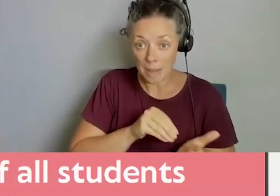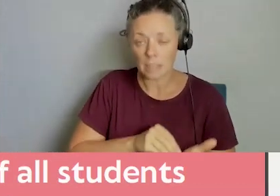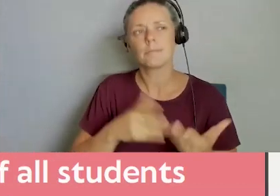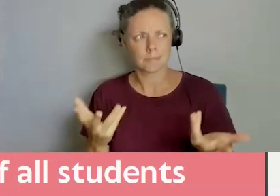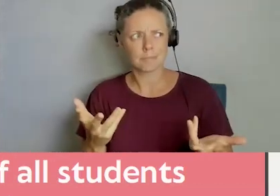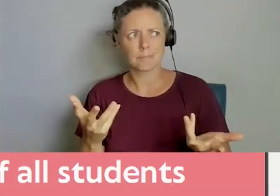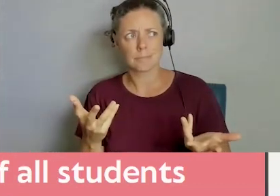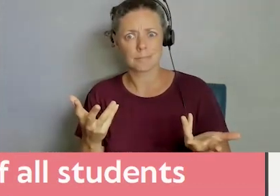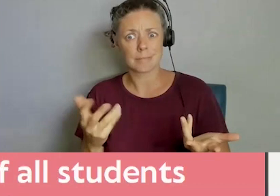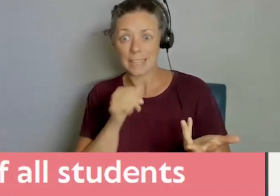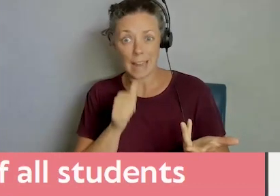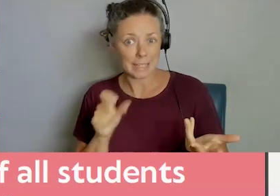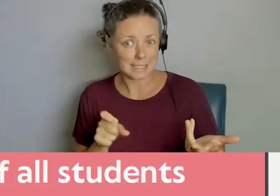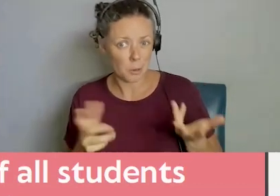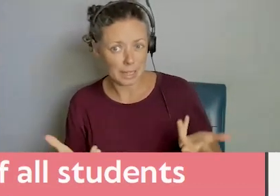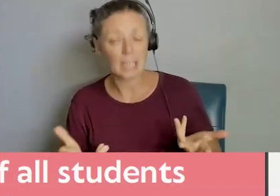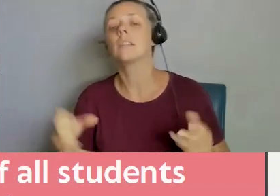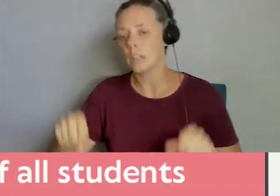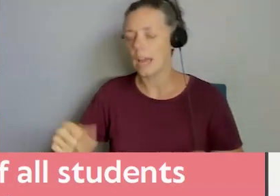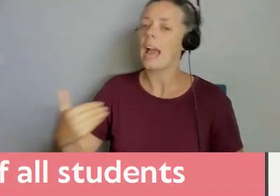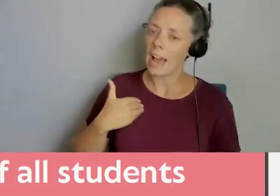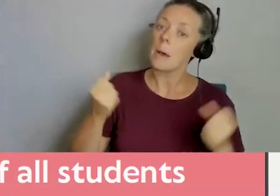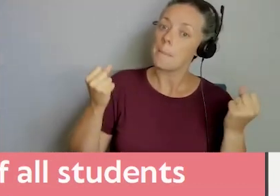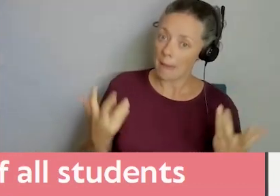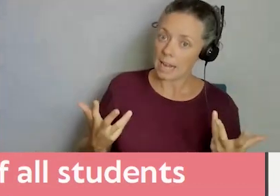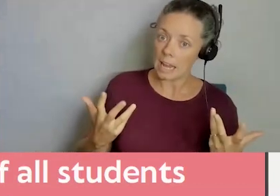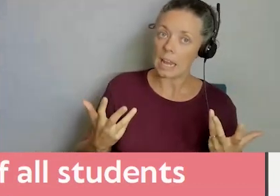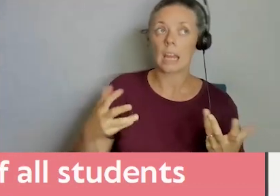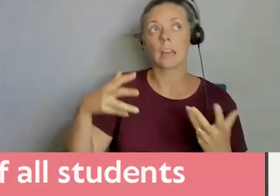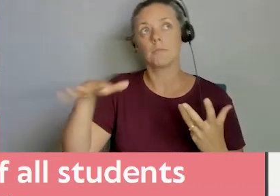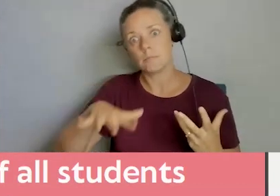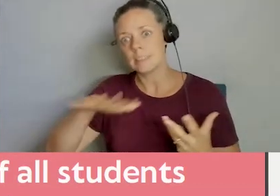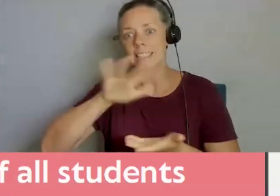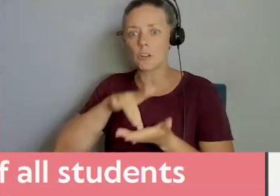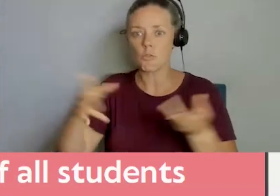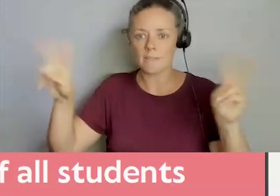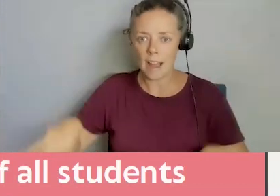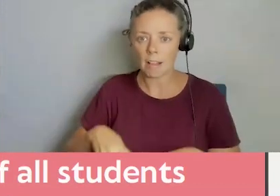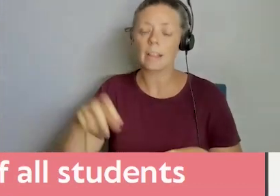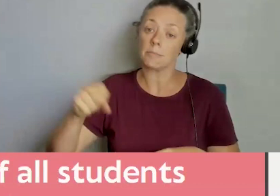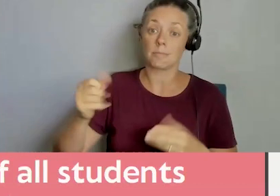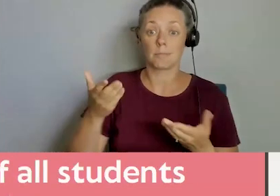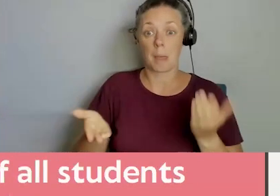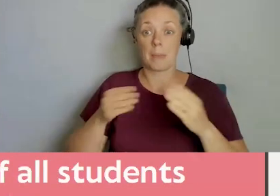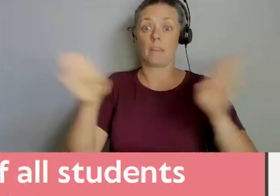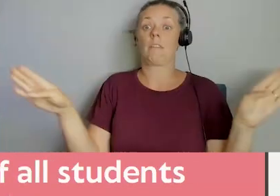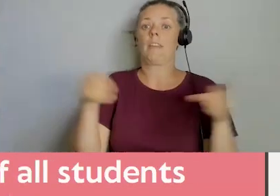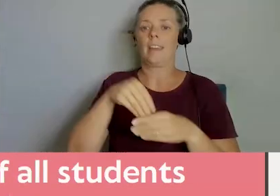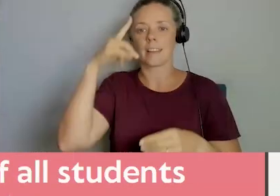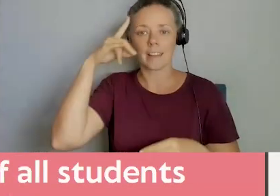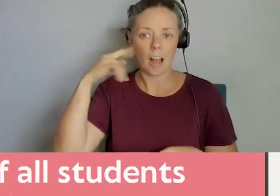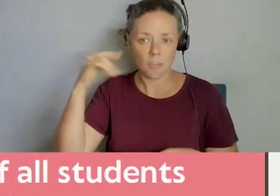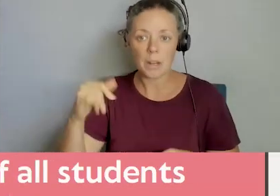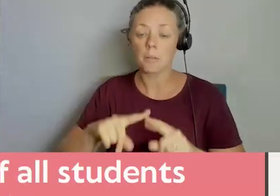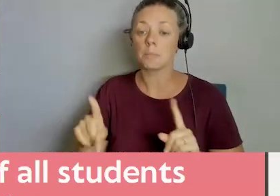of Latinos, we have a lot of Hispanics, maybe in California, and this big misconception that